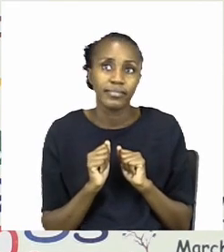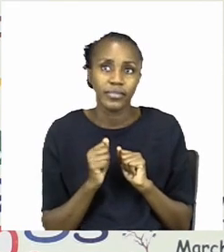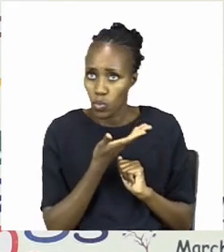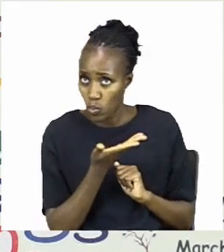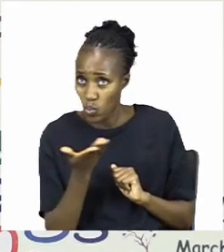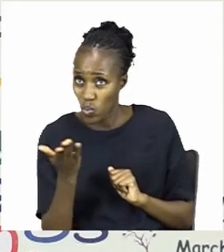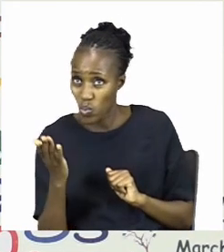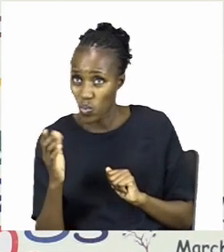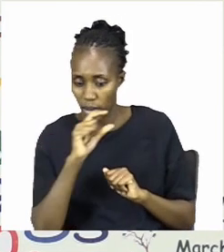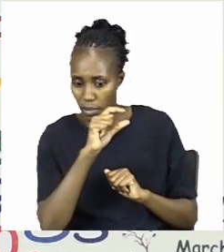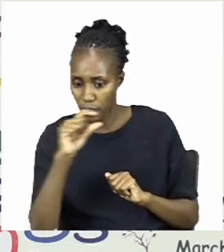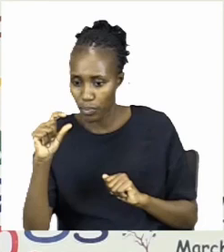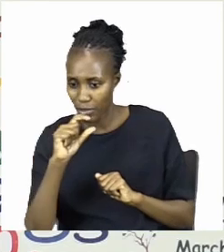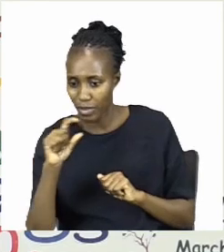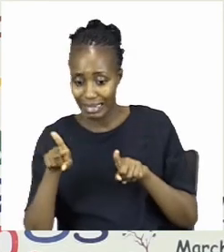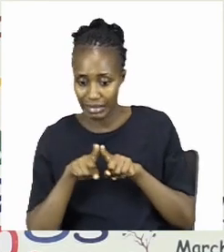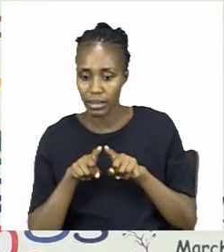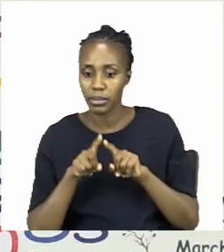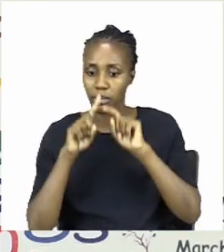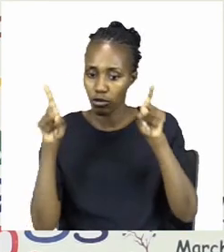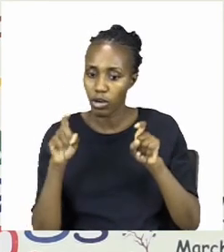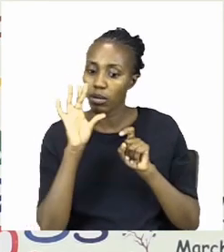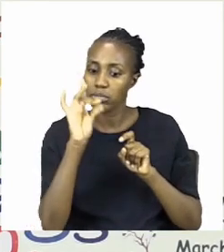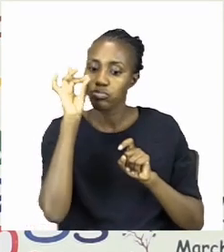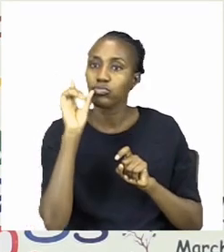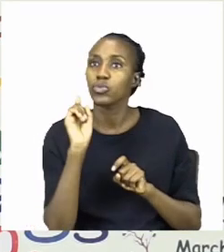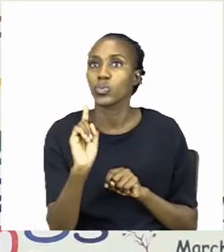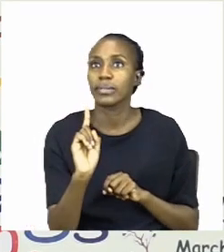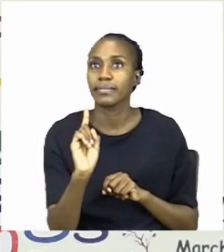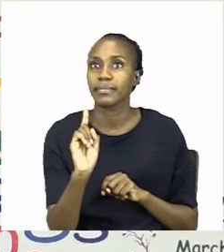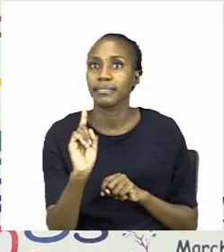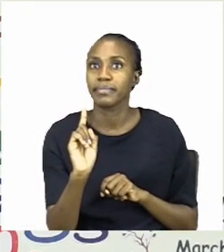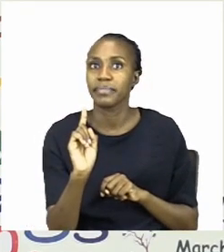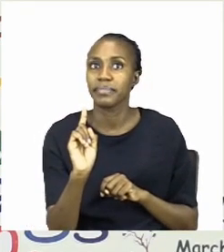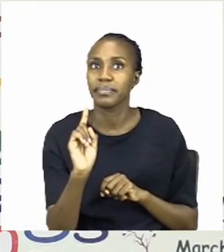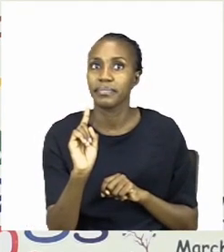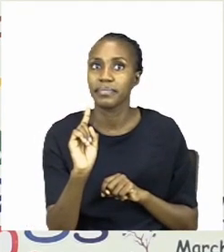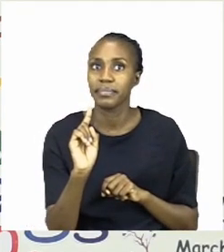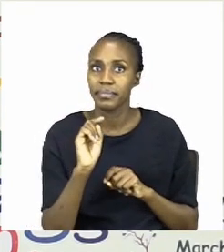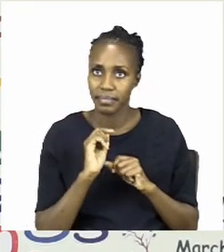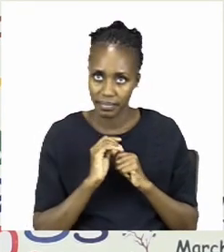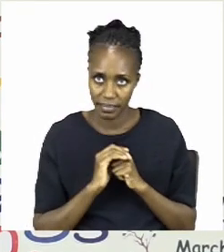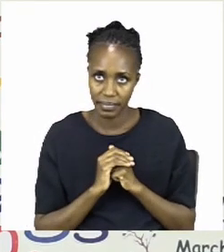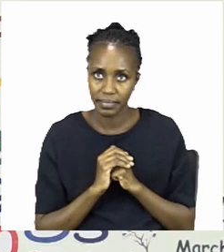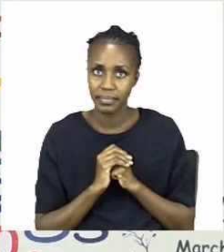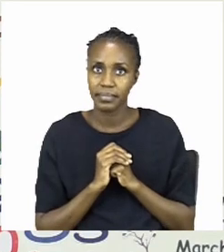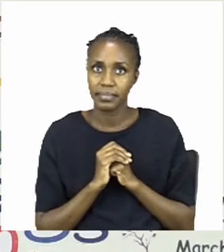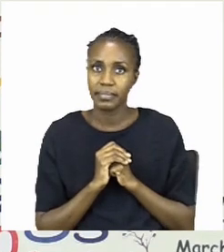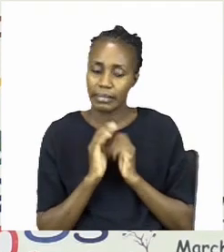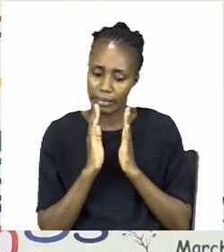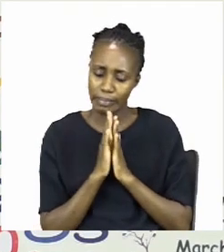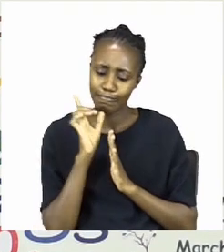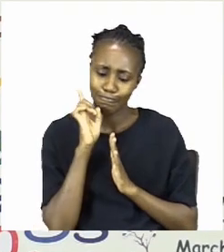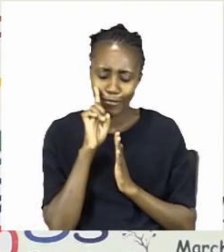other sentences, you must choose between the 2 words in brackets at the end of your sentence. So carefully